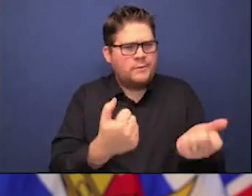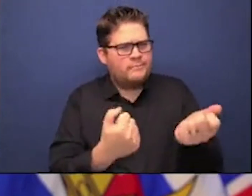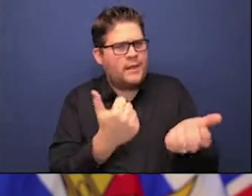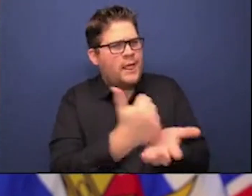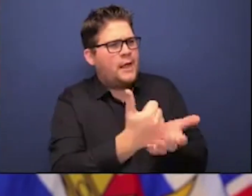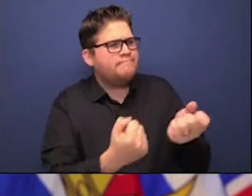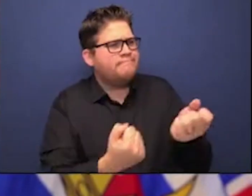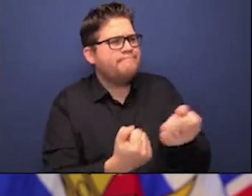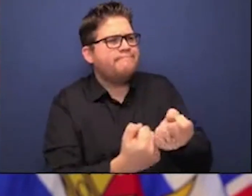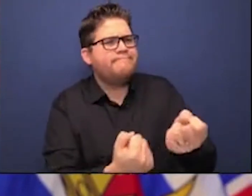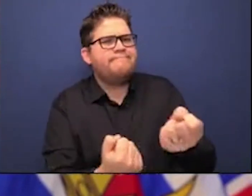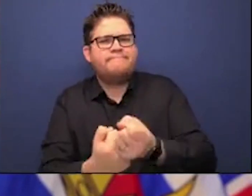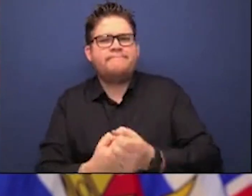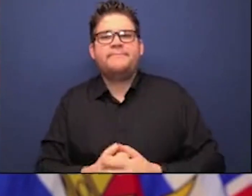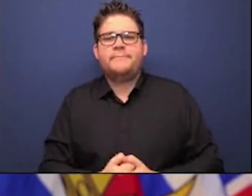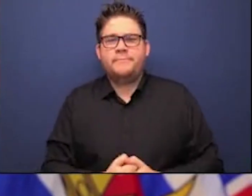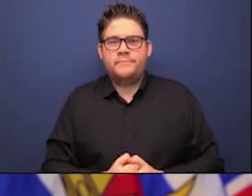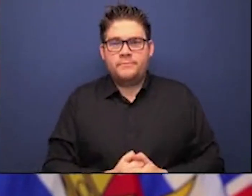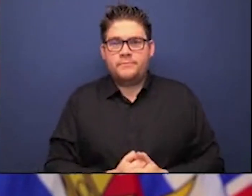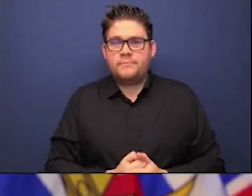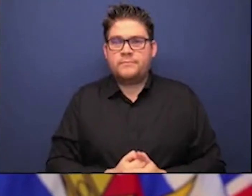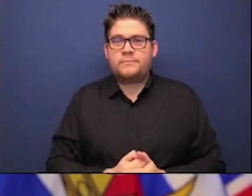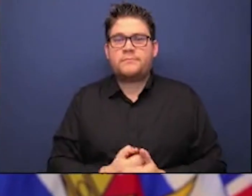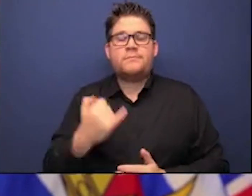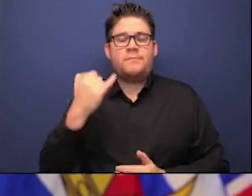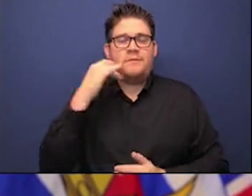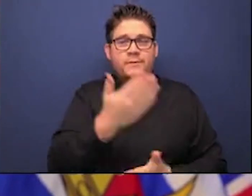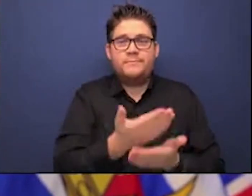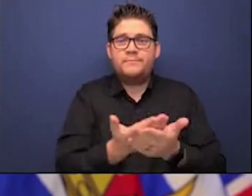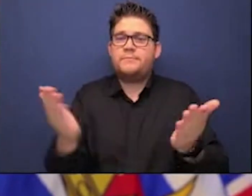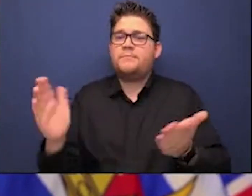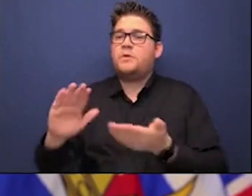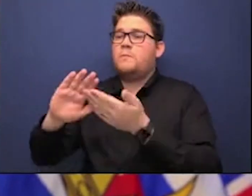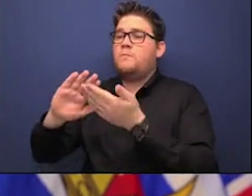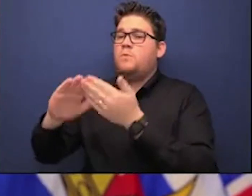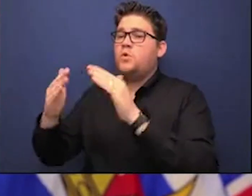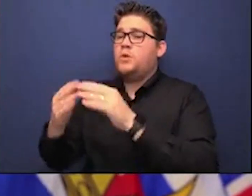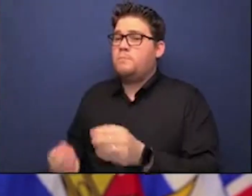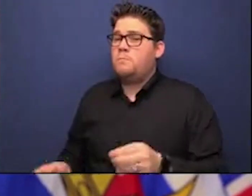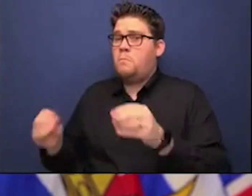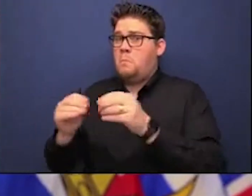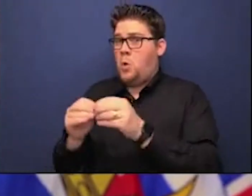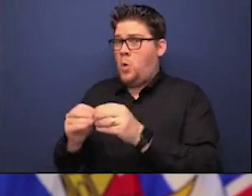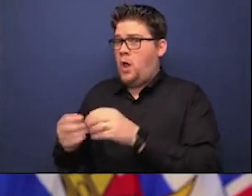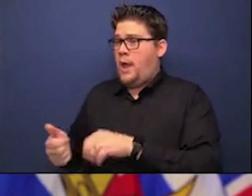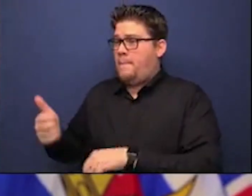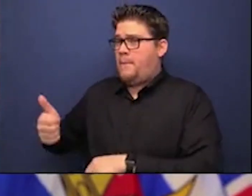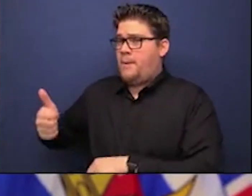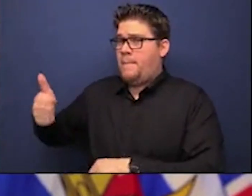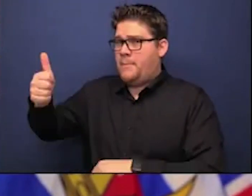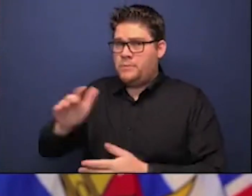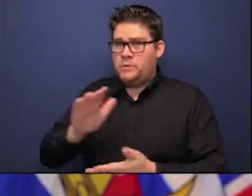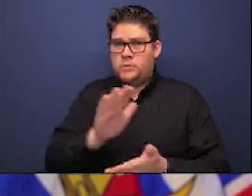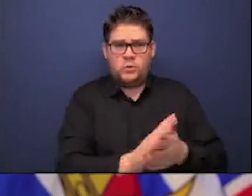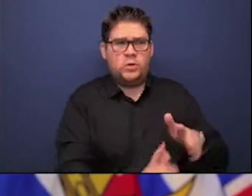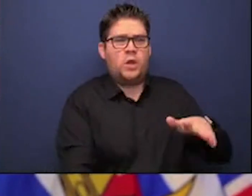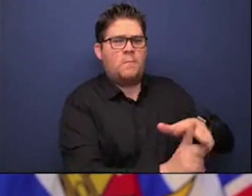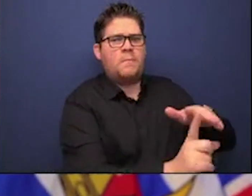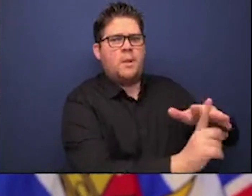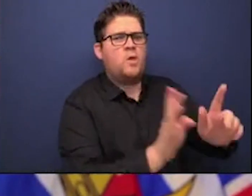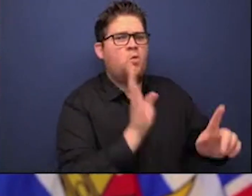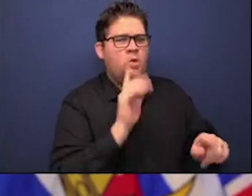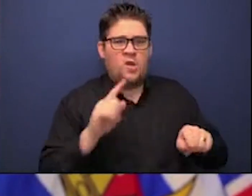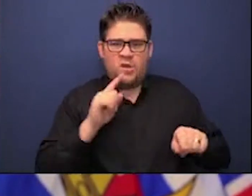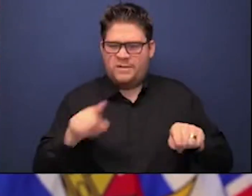we see more exposures when we have more cases in our communities. And that's why it's so important for all of us to continue to do our bit